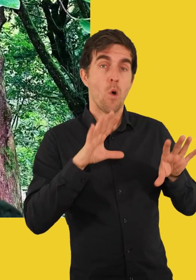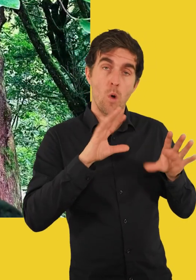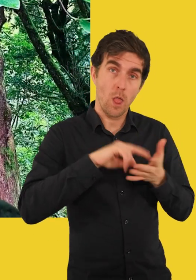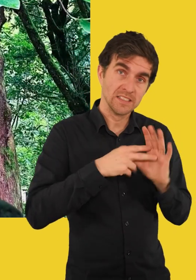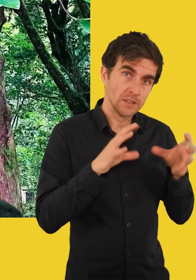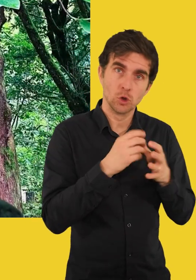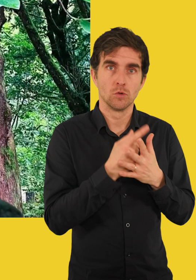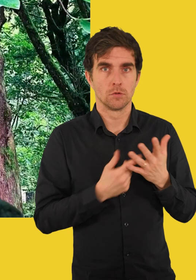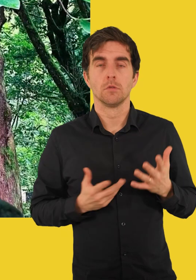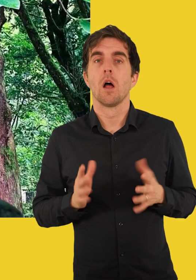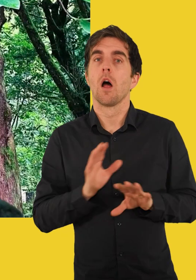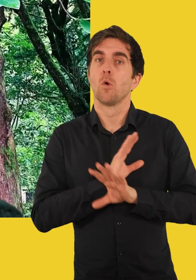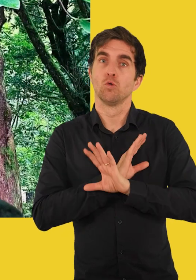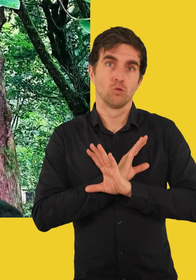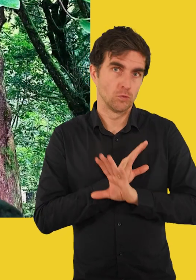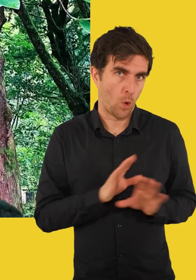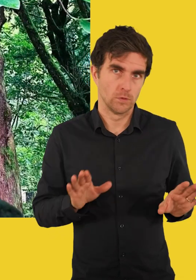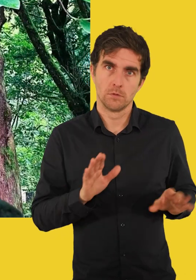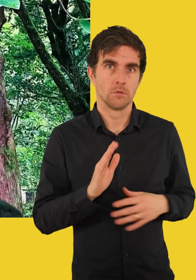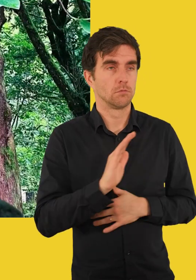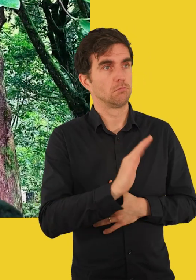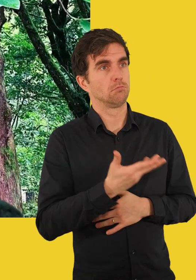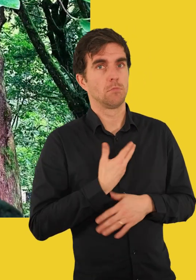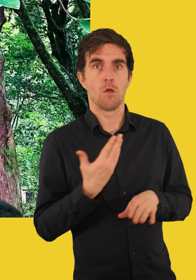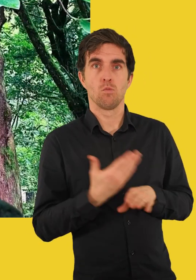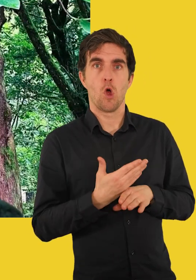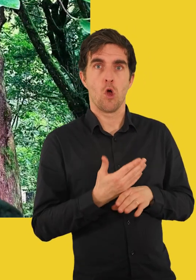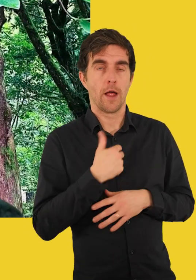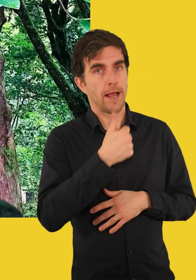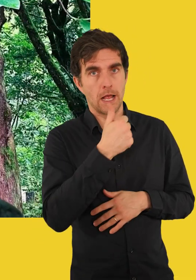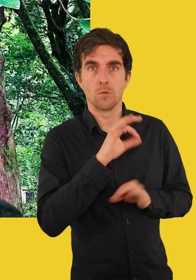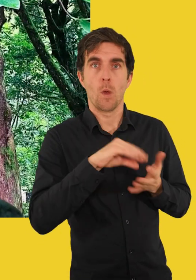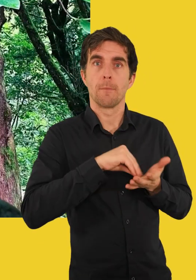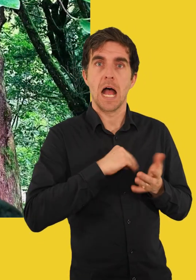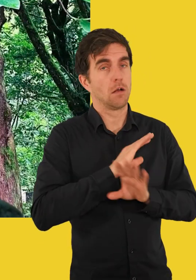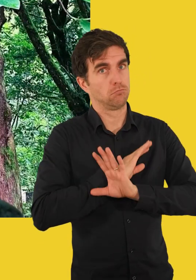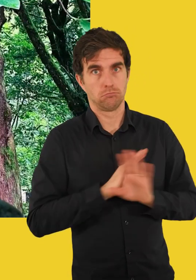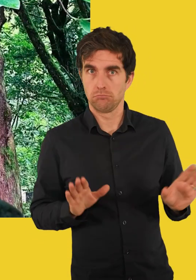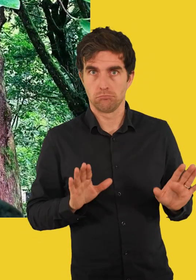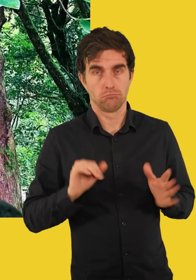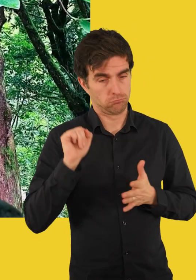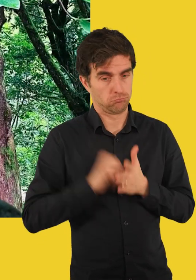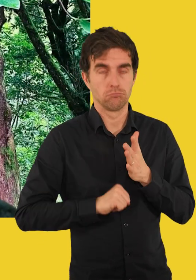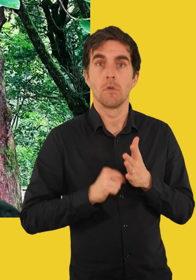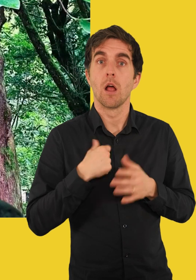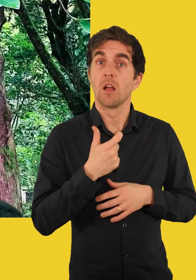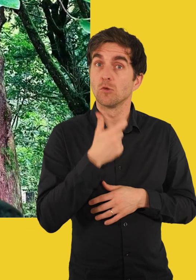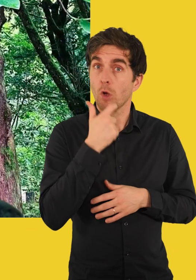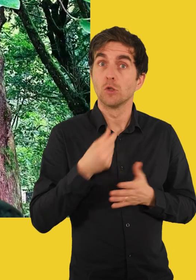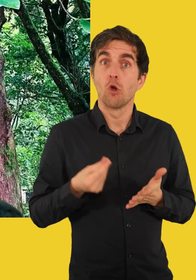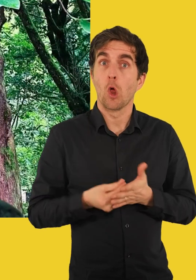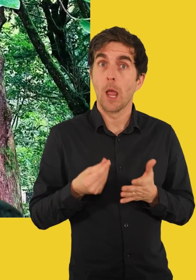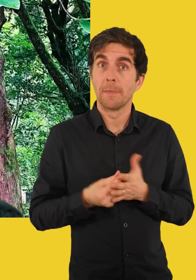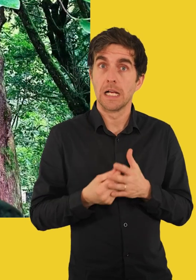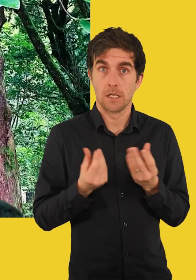organizations, don't take on work that isn't being paid for, because it should be a bit of a hard line, because in a donut